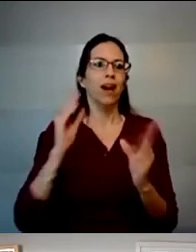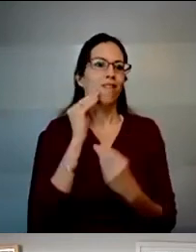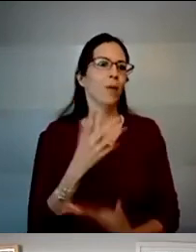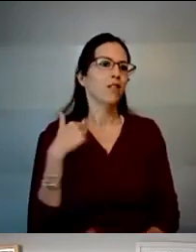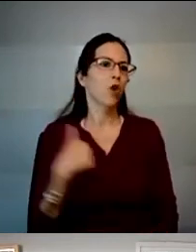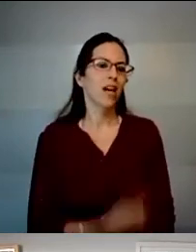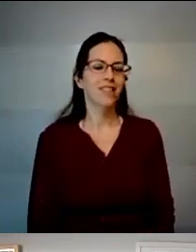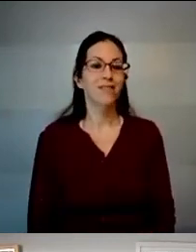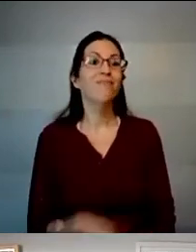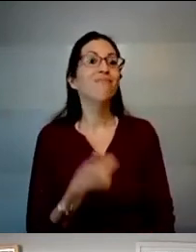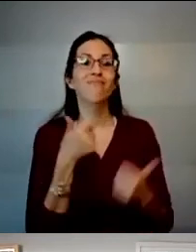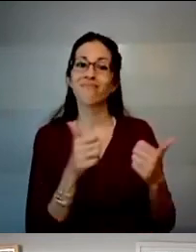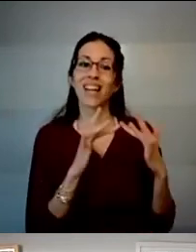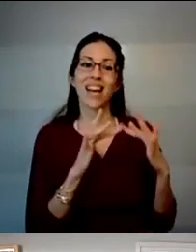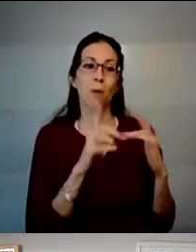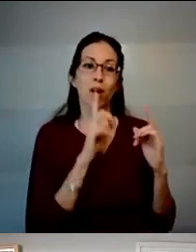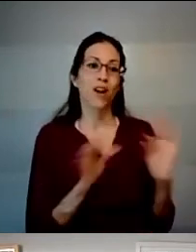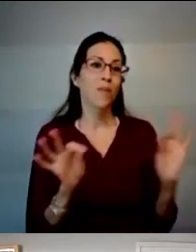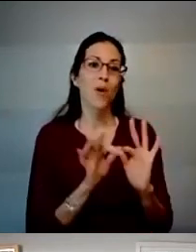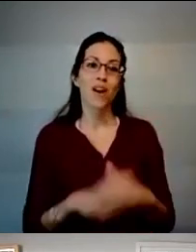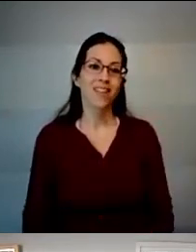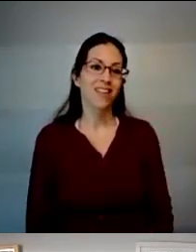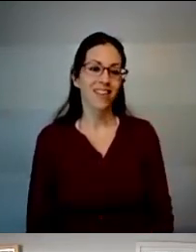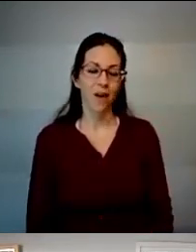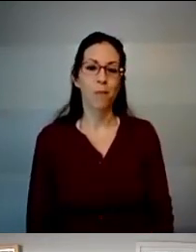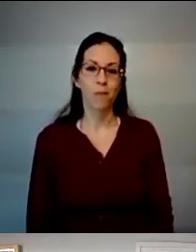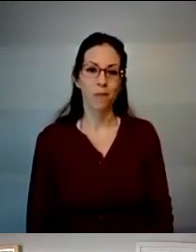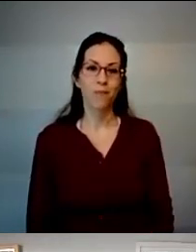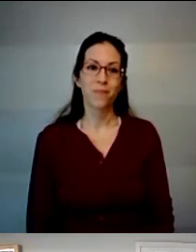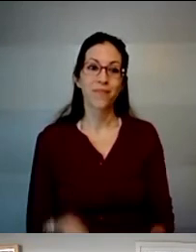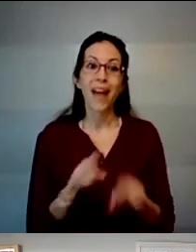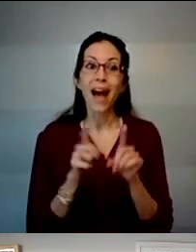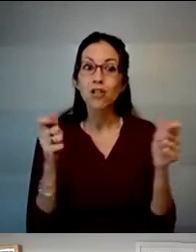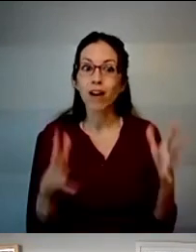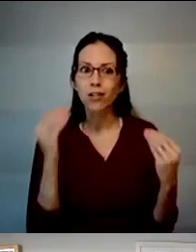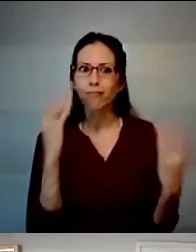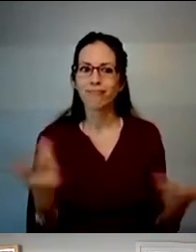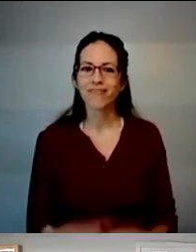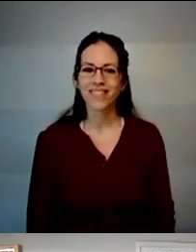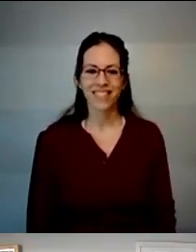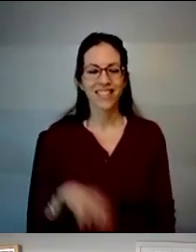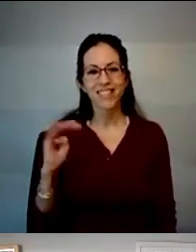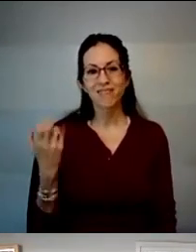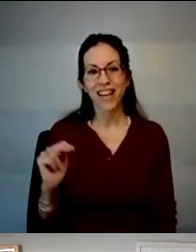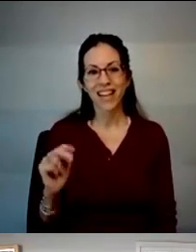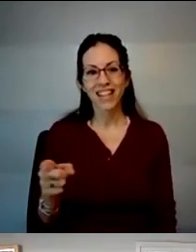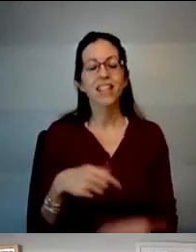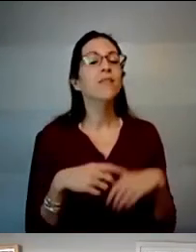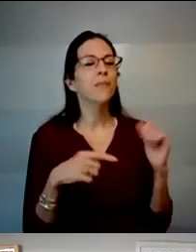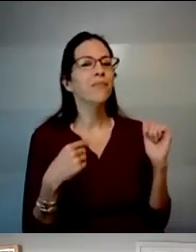That's great. Networks are important, as speaking as the director of one. Megan. Yeah, I was going to say, I